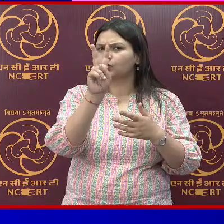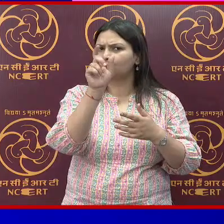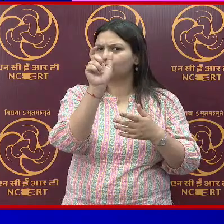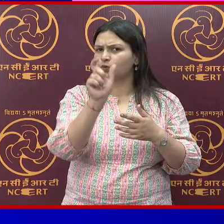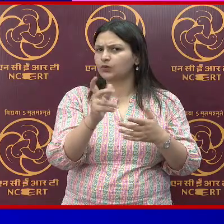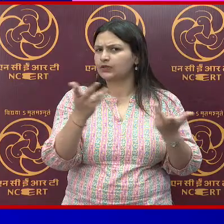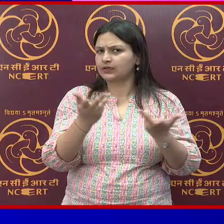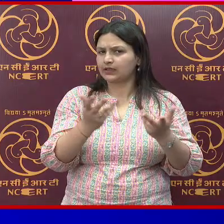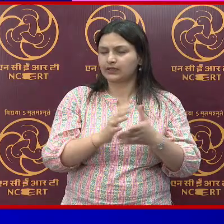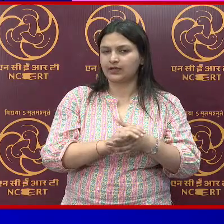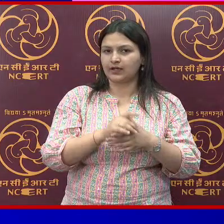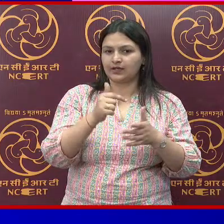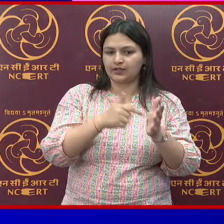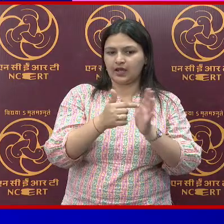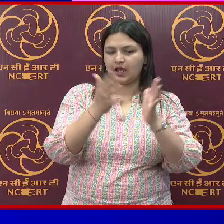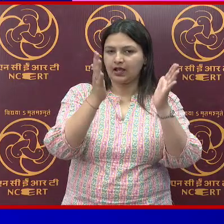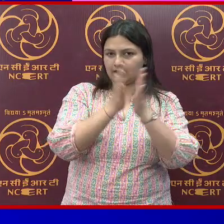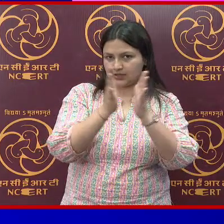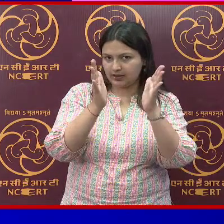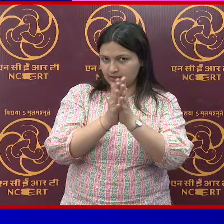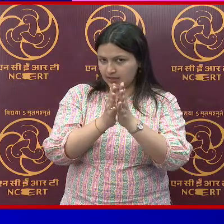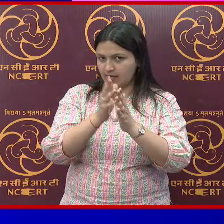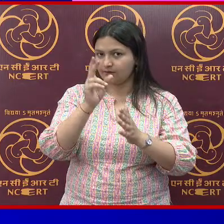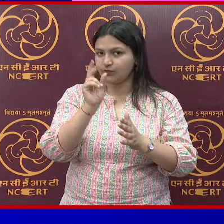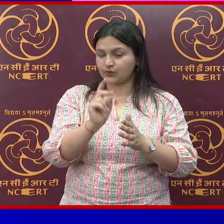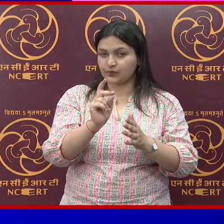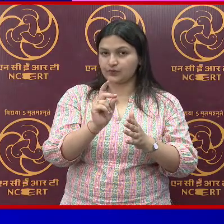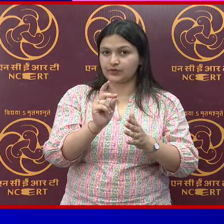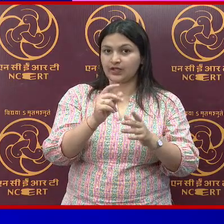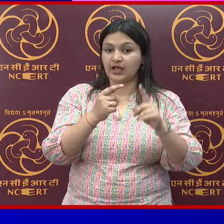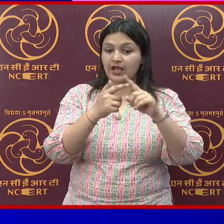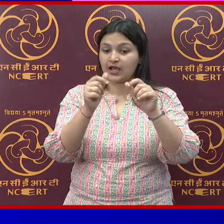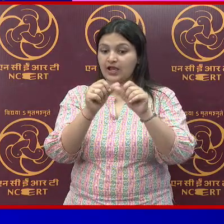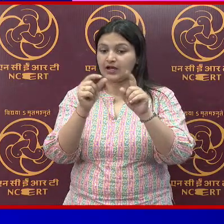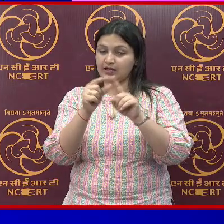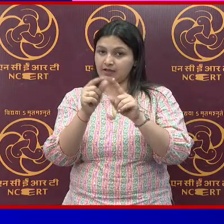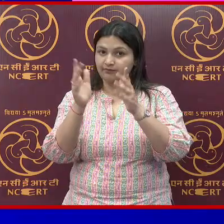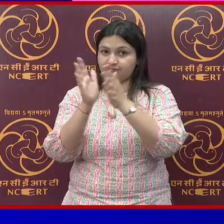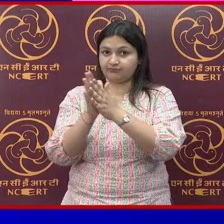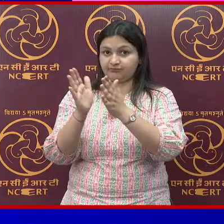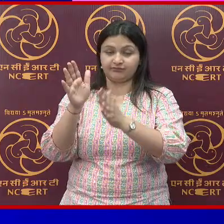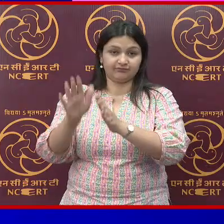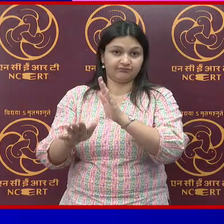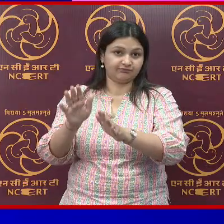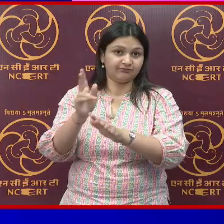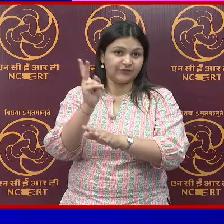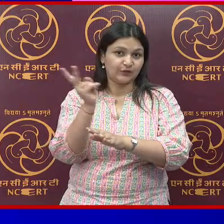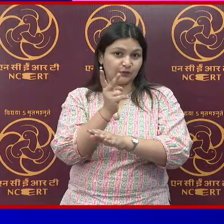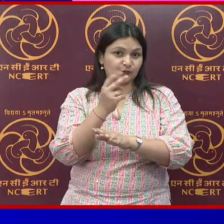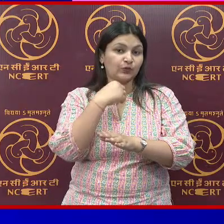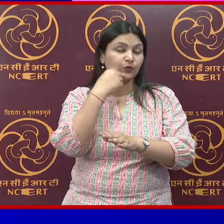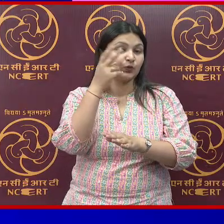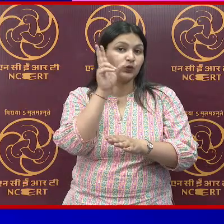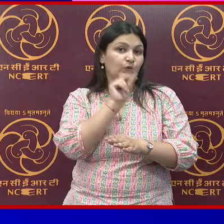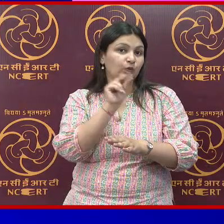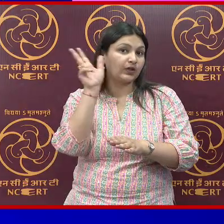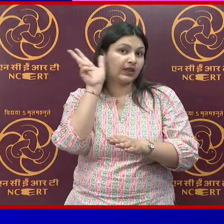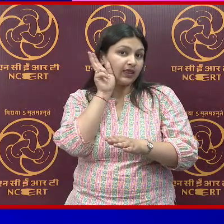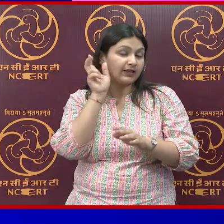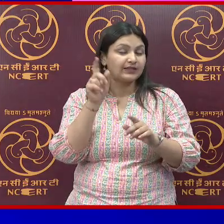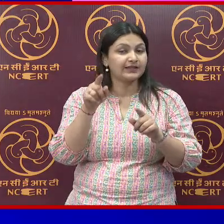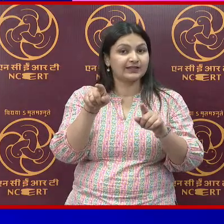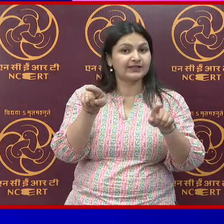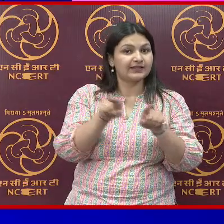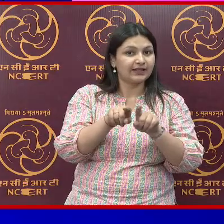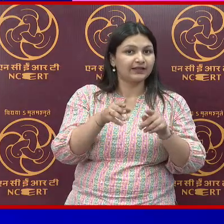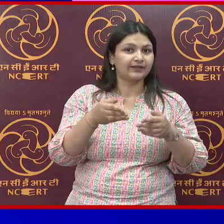are here, I think two, clap and tap, because it's sounding same. Yes, it has the same sound at the end. So, clap and